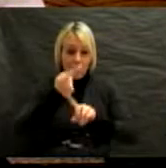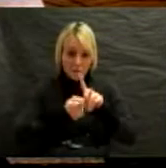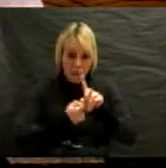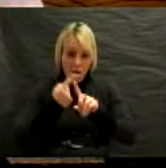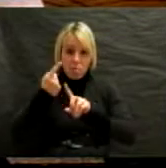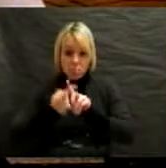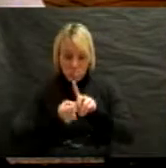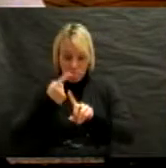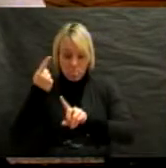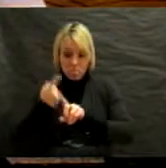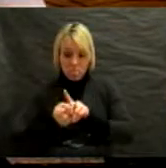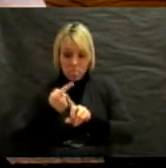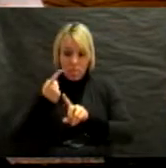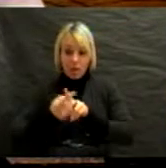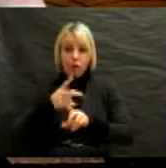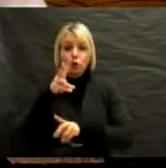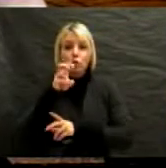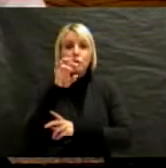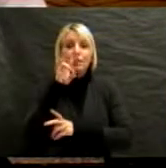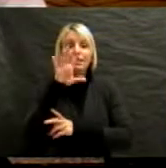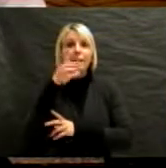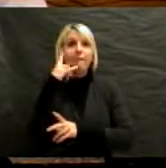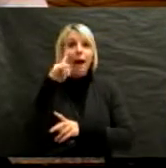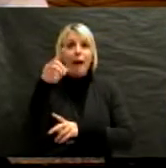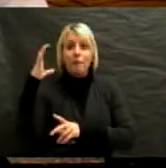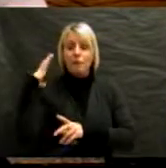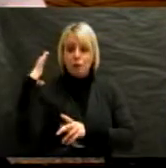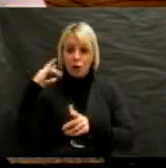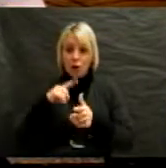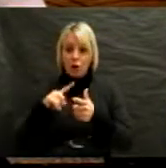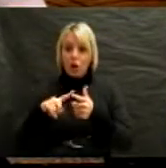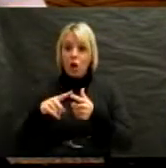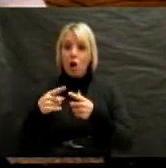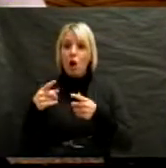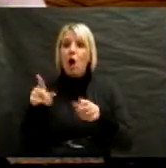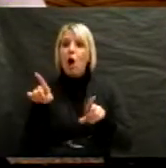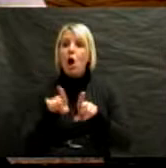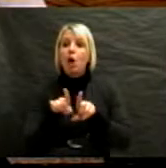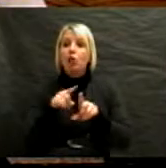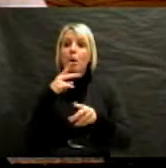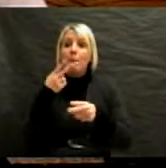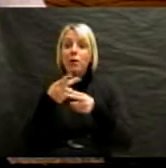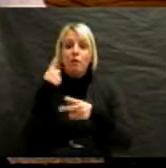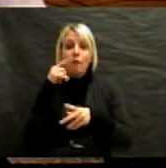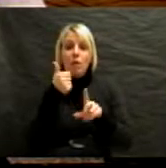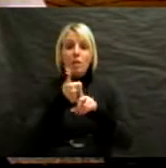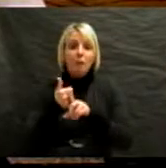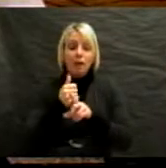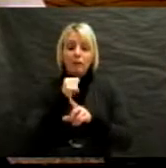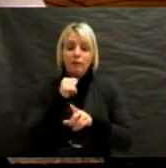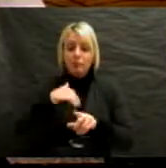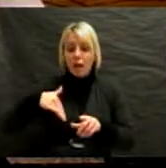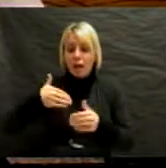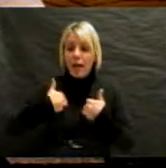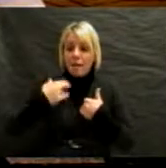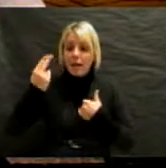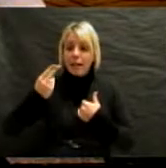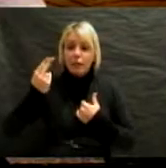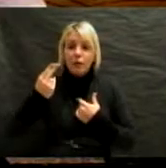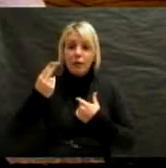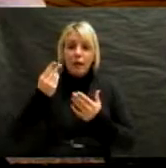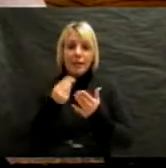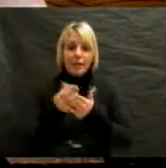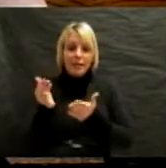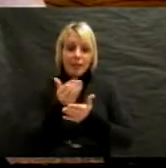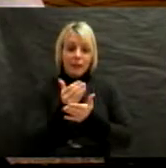board chairperson. I'd also mention for those who maybe don't have as much of a history, those salaries have been reduced twice since